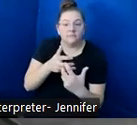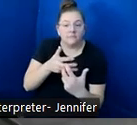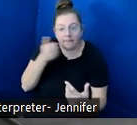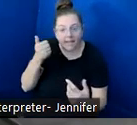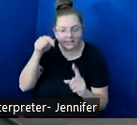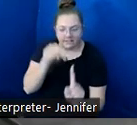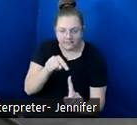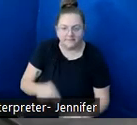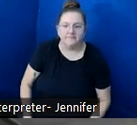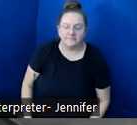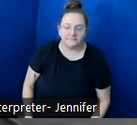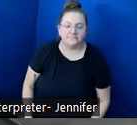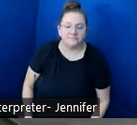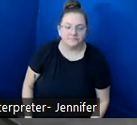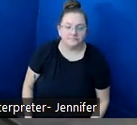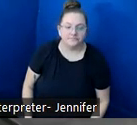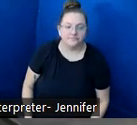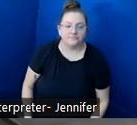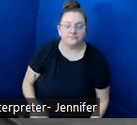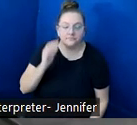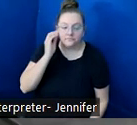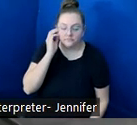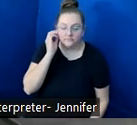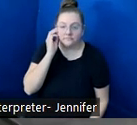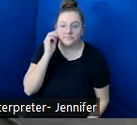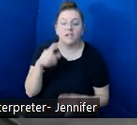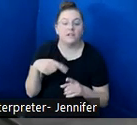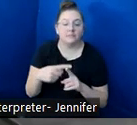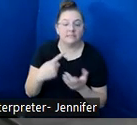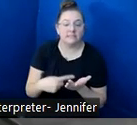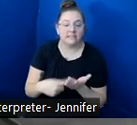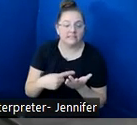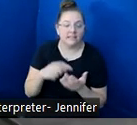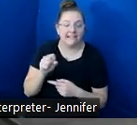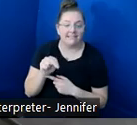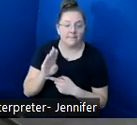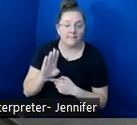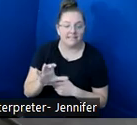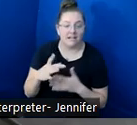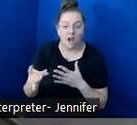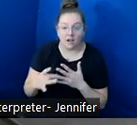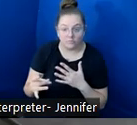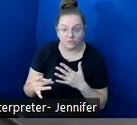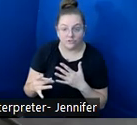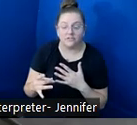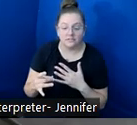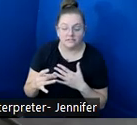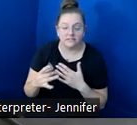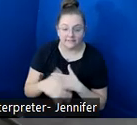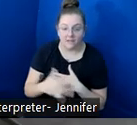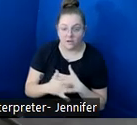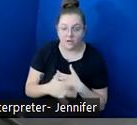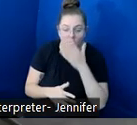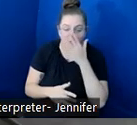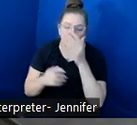best. And then also, discussing the SNBC health plan options available. So, depending on what